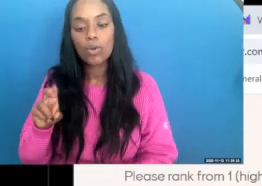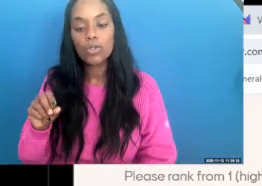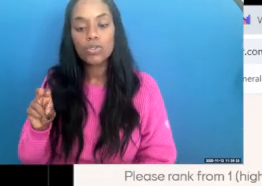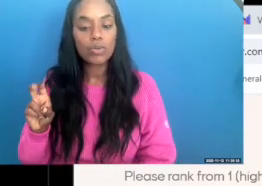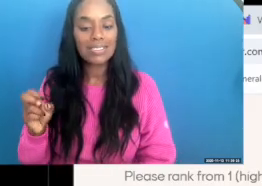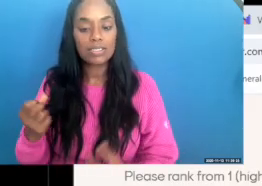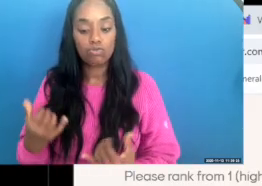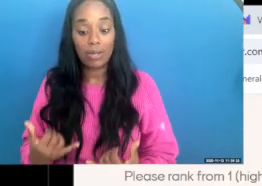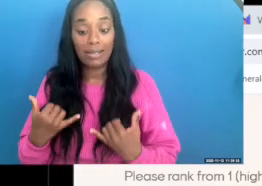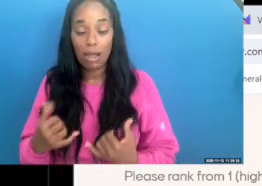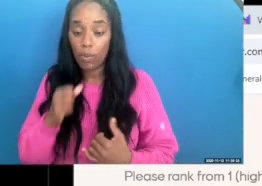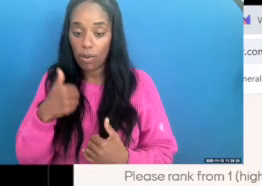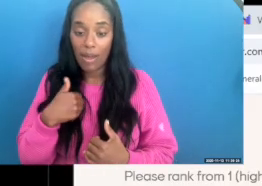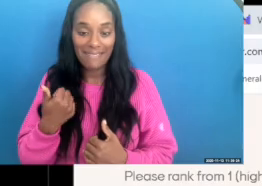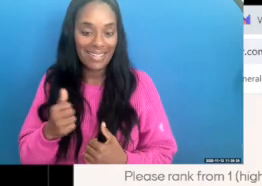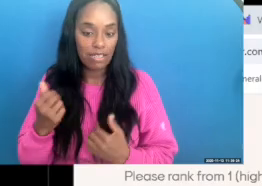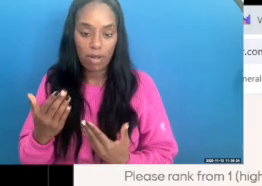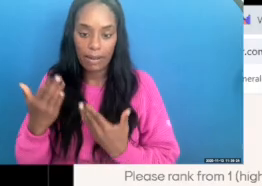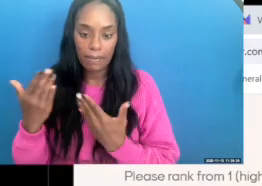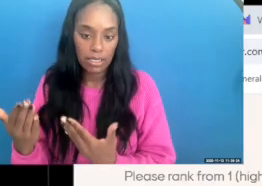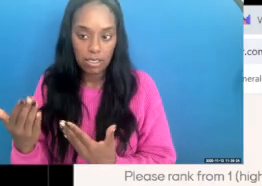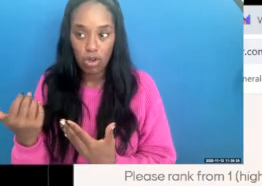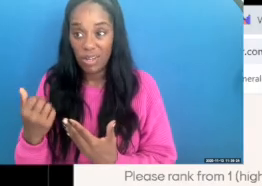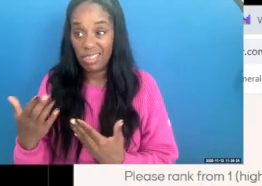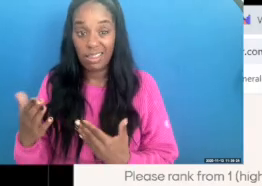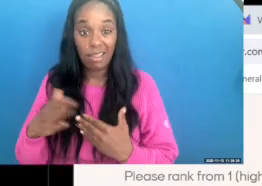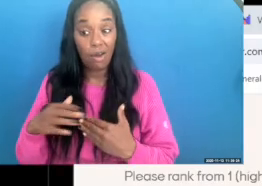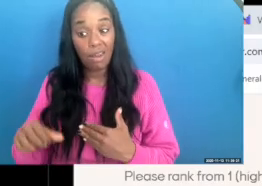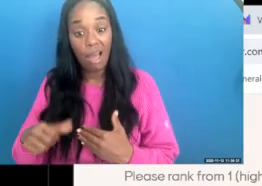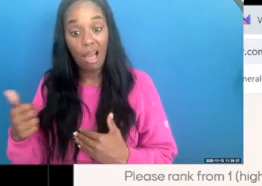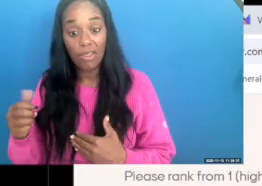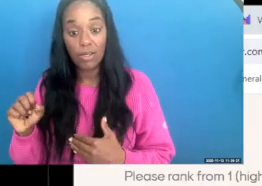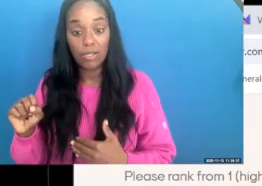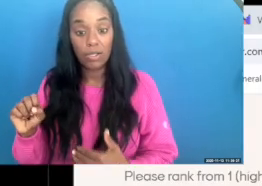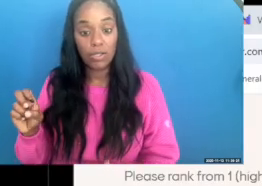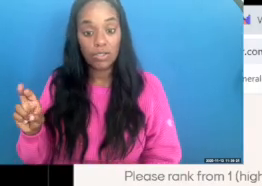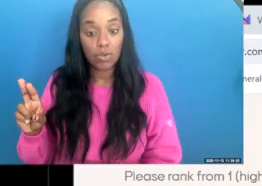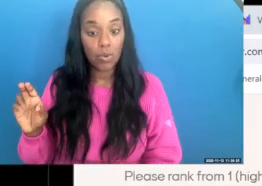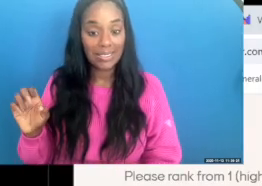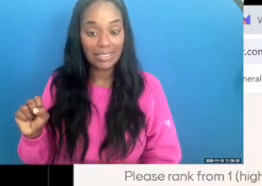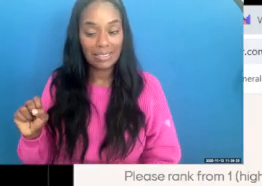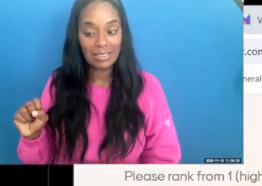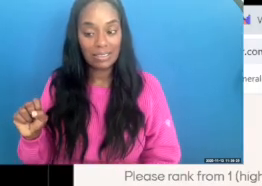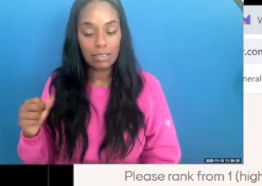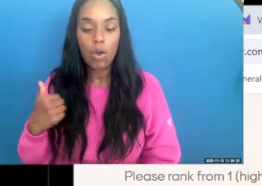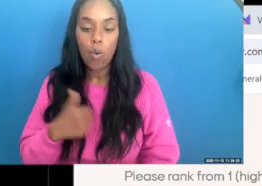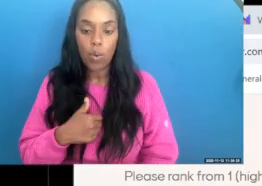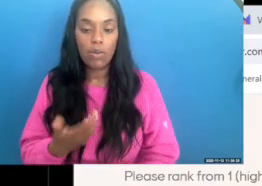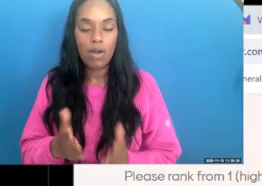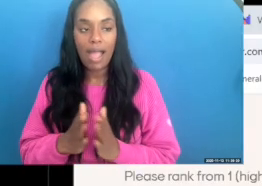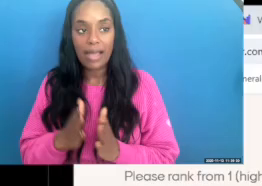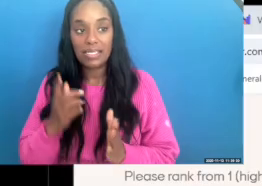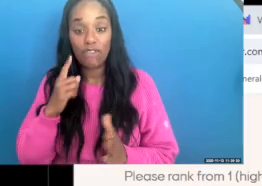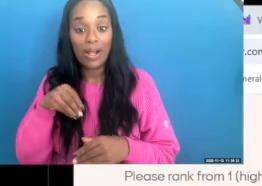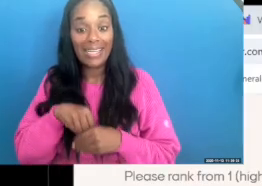And we have continued to look for other internal sources. We do not, at the moment, have any recommendations